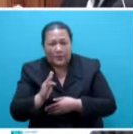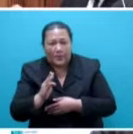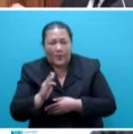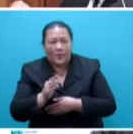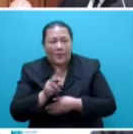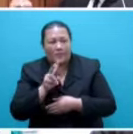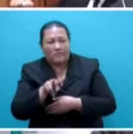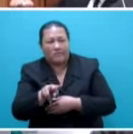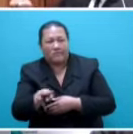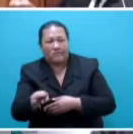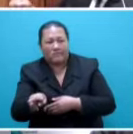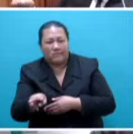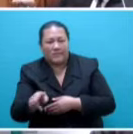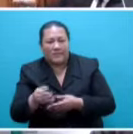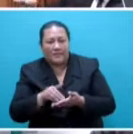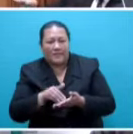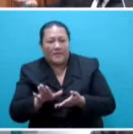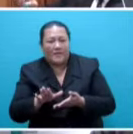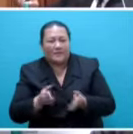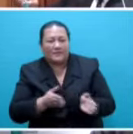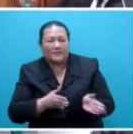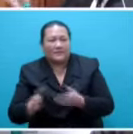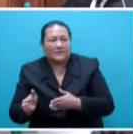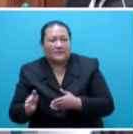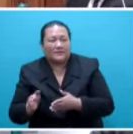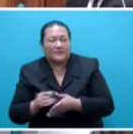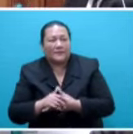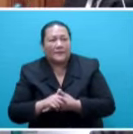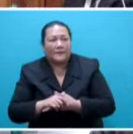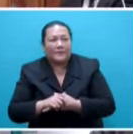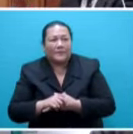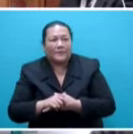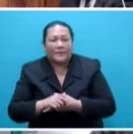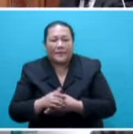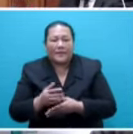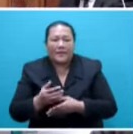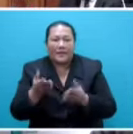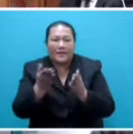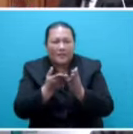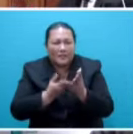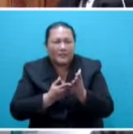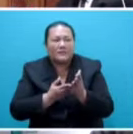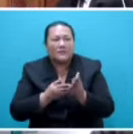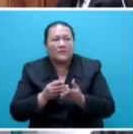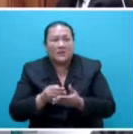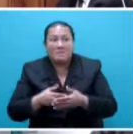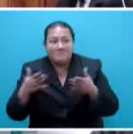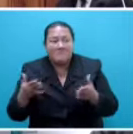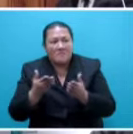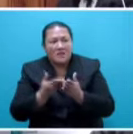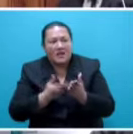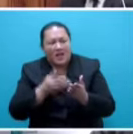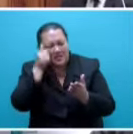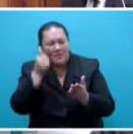motion to revive the 3 bills, very big bills that have been consulted. And, you know, these bills,